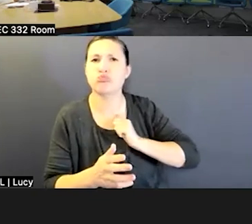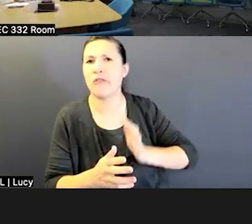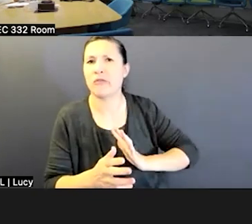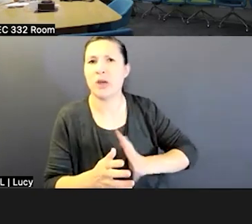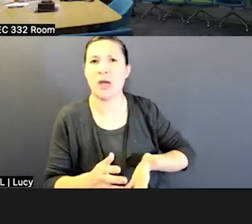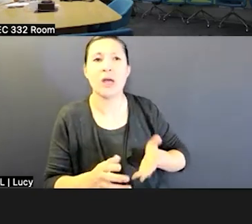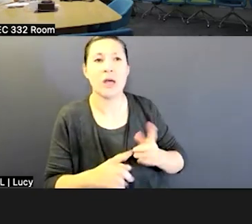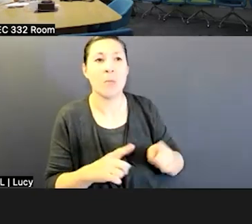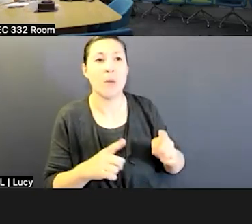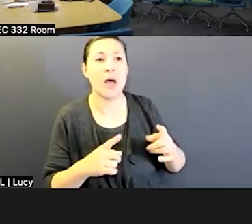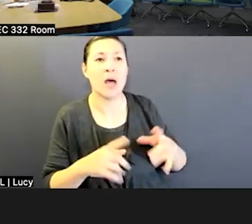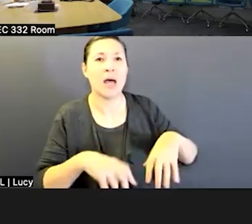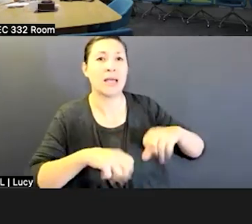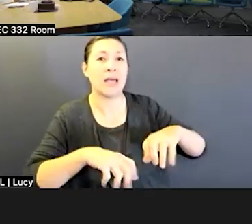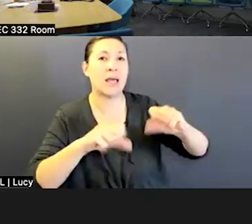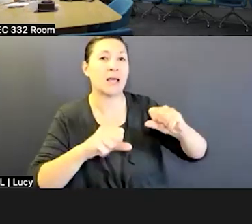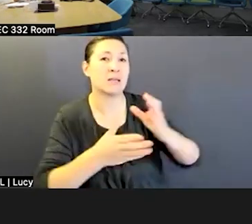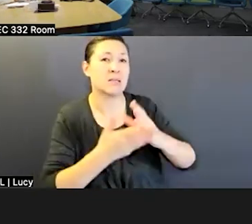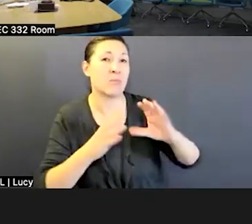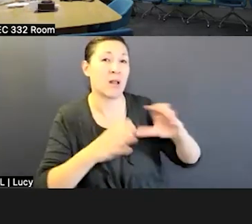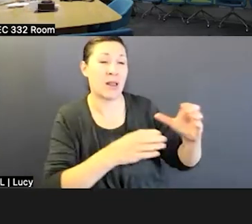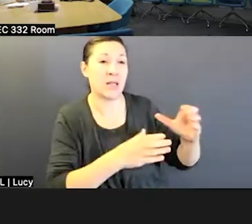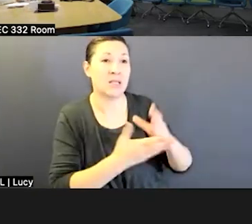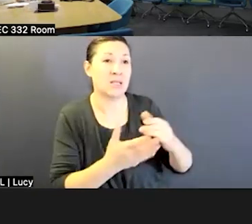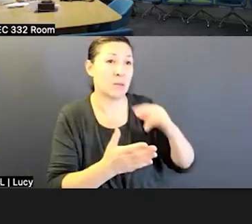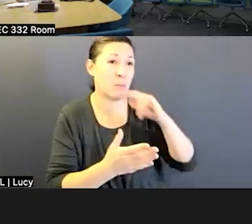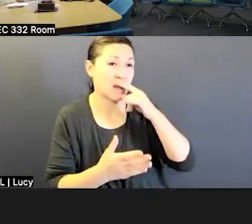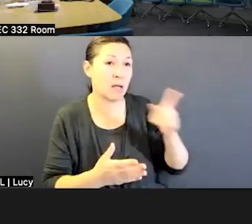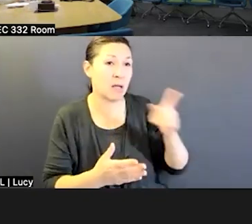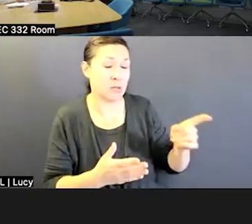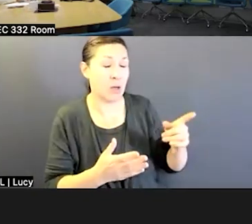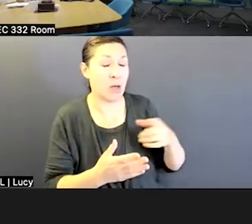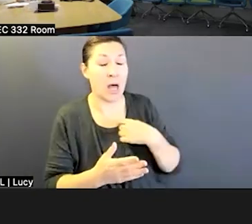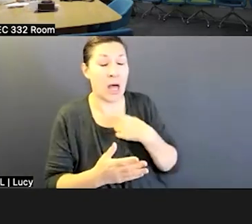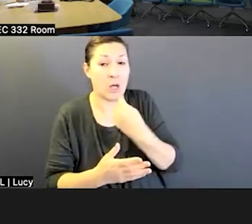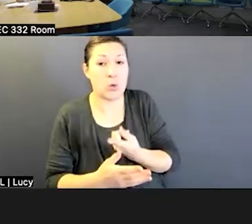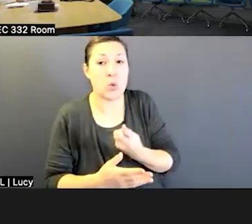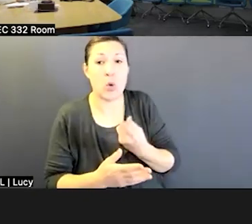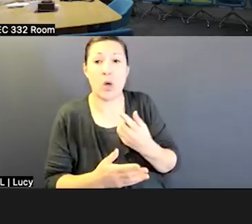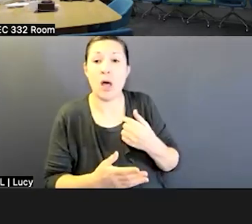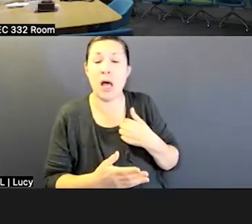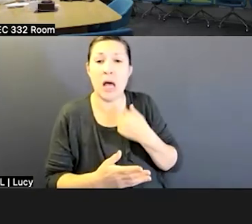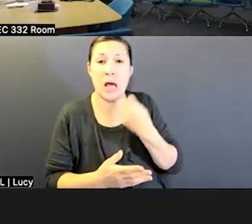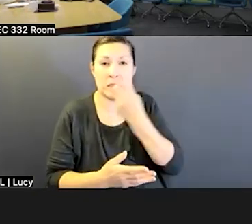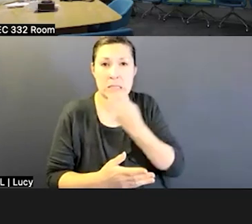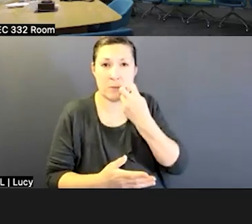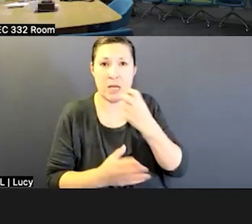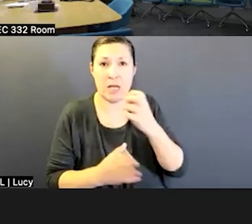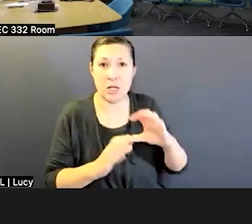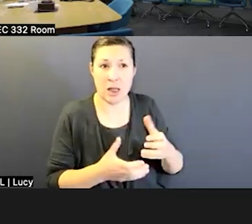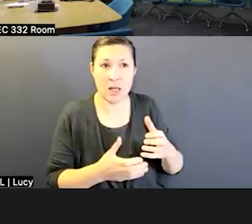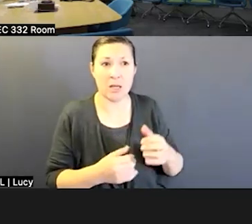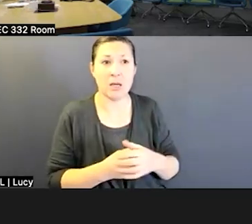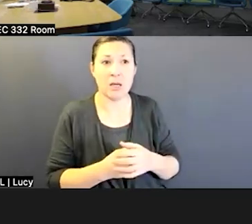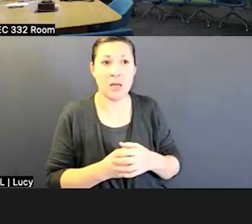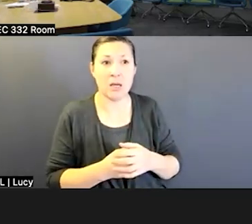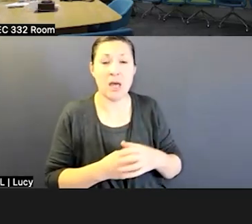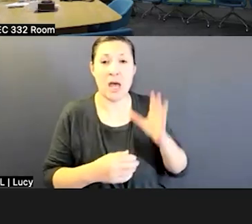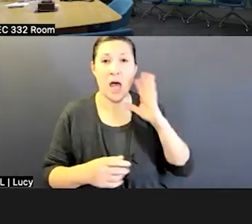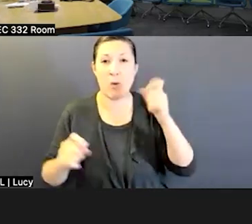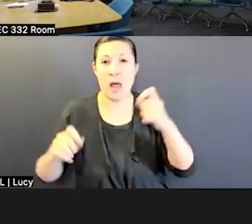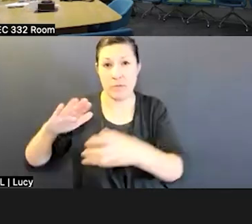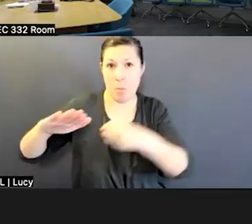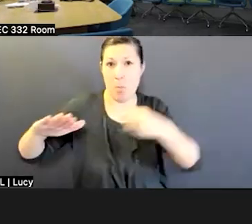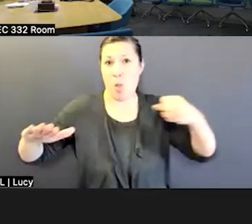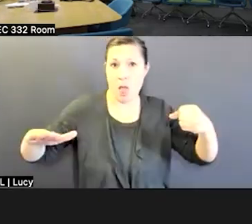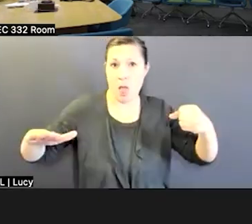some of those classes, and some of these kids were like, when I told them I had a speech class, and when I got like pulled out of like